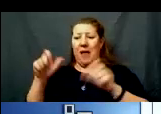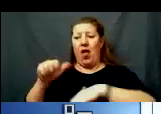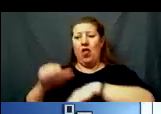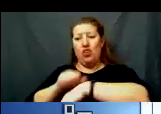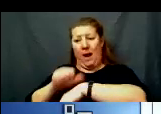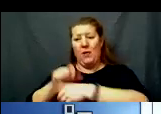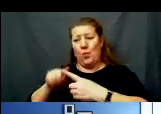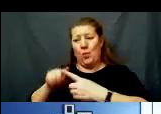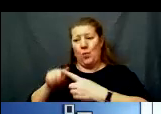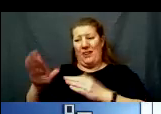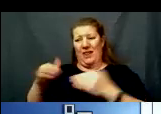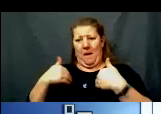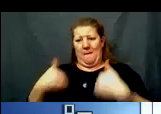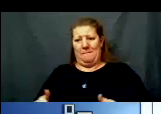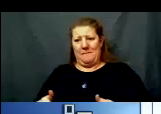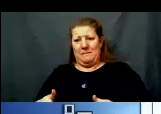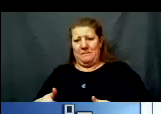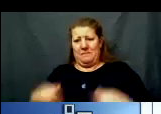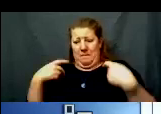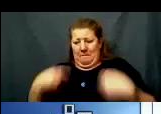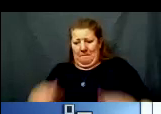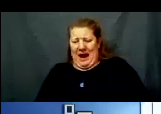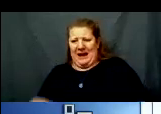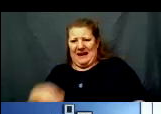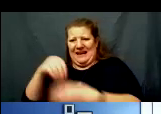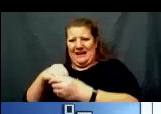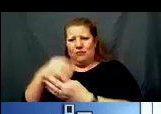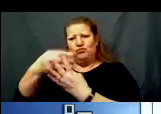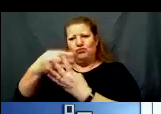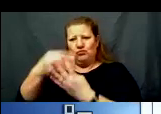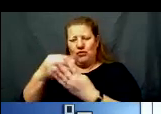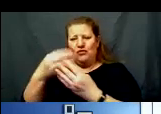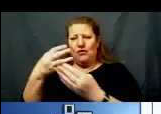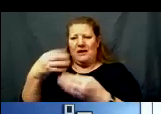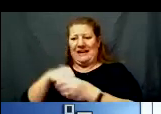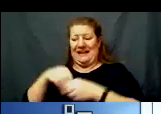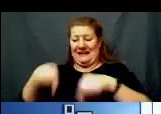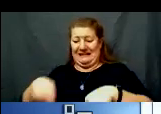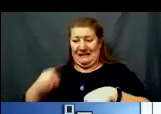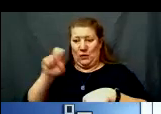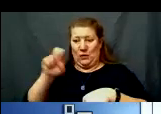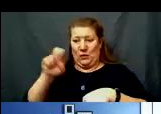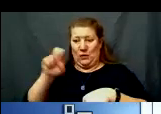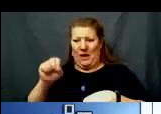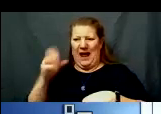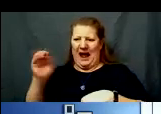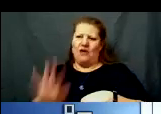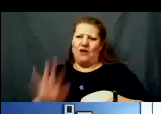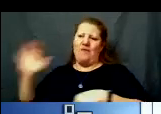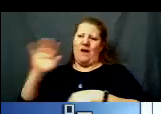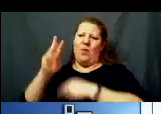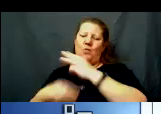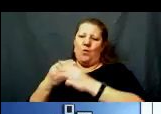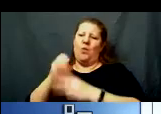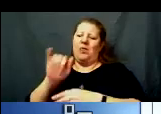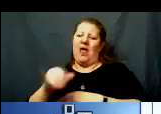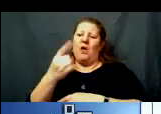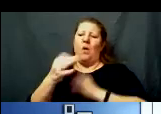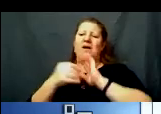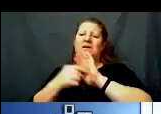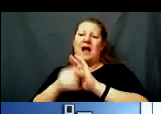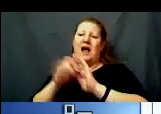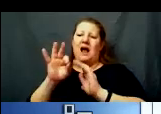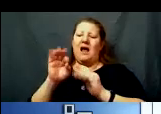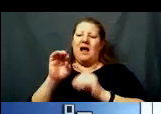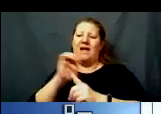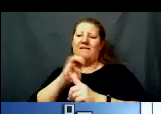well-being in prison systems around this country and around the world. So that's, for me, a site of environmental justice struggles if we take the